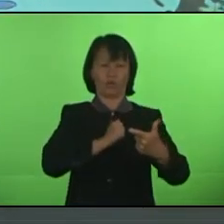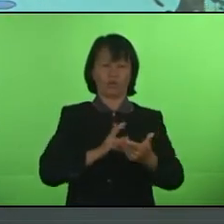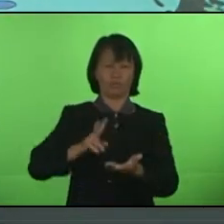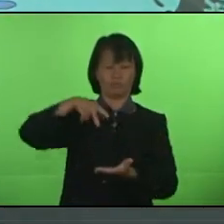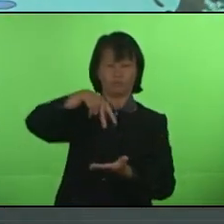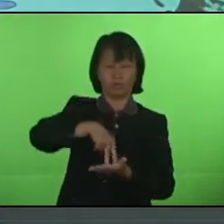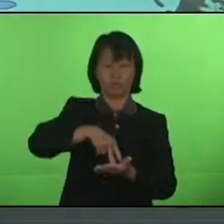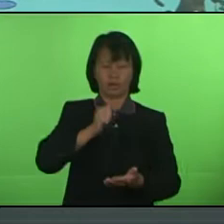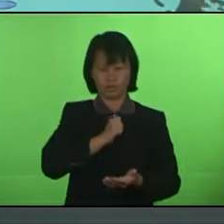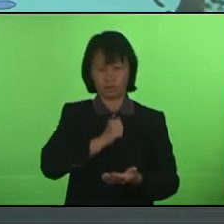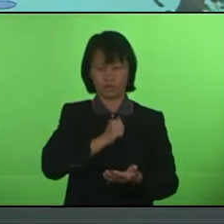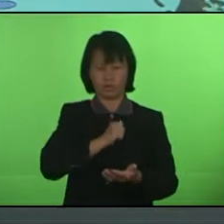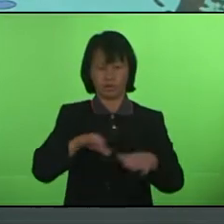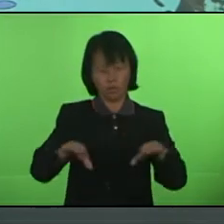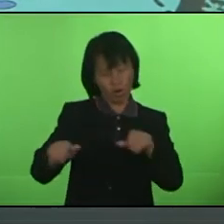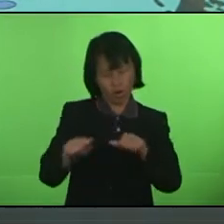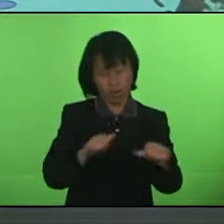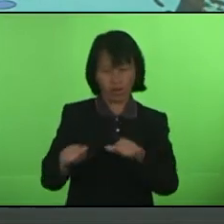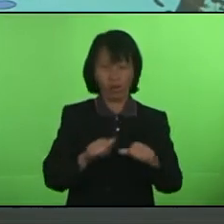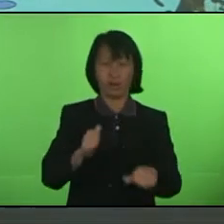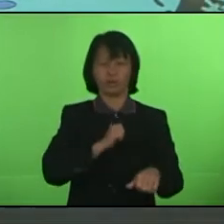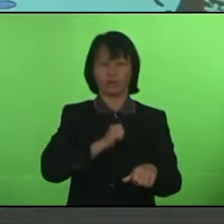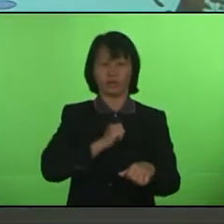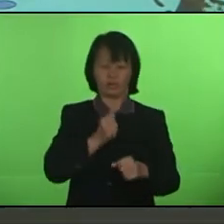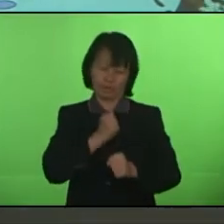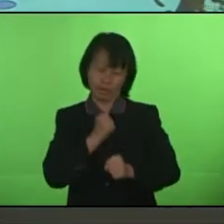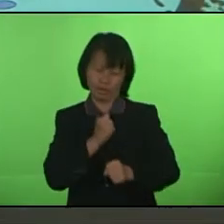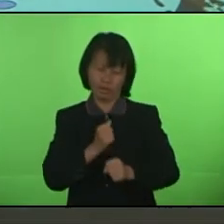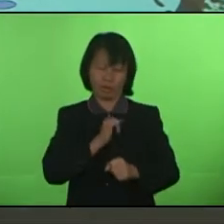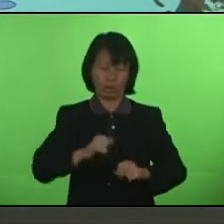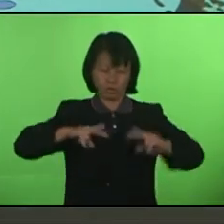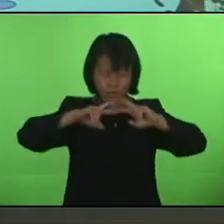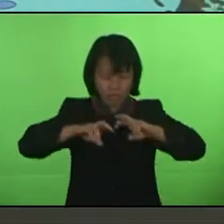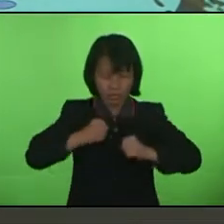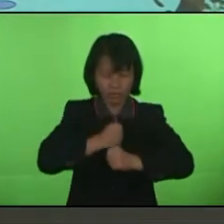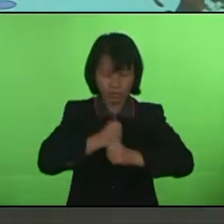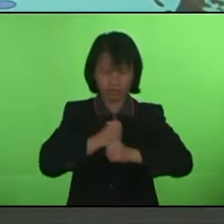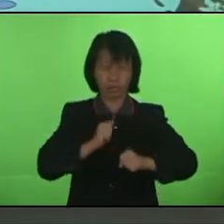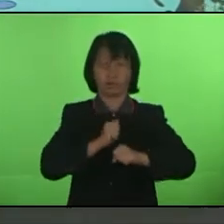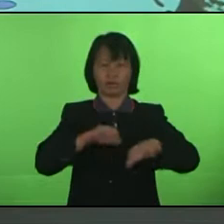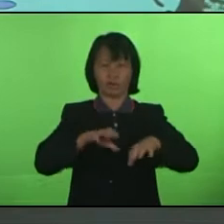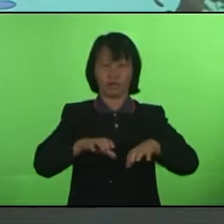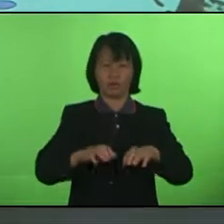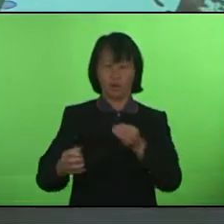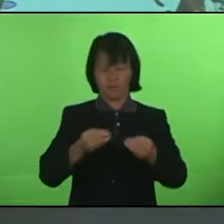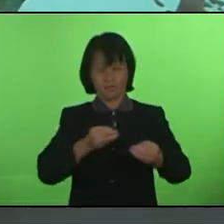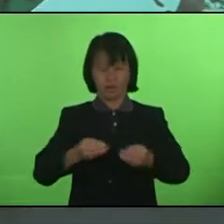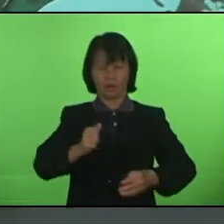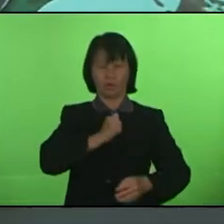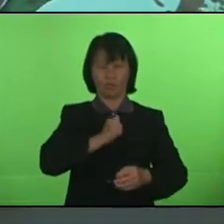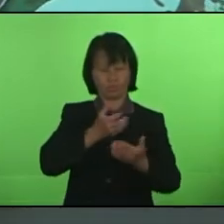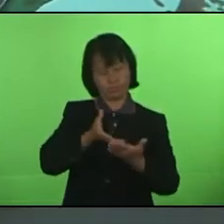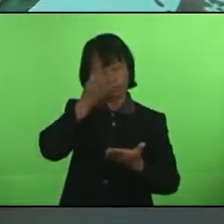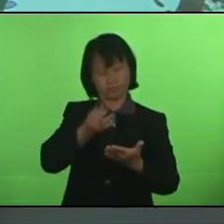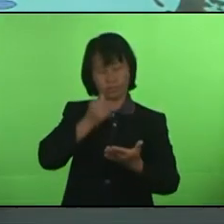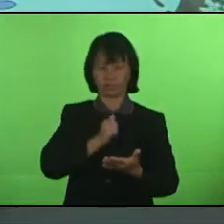independently carrying out all the activities or the tasks or the research work by yourself. You are managing your own